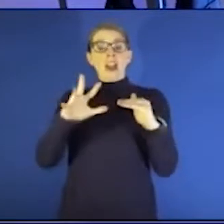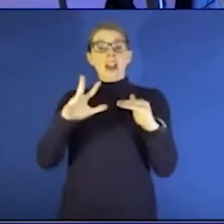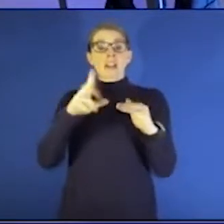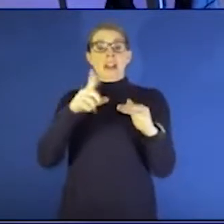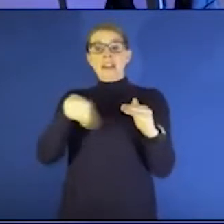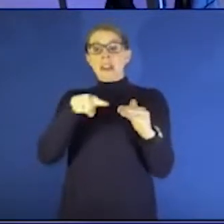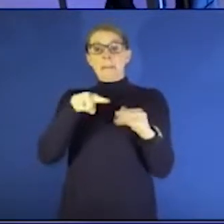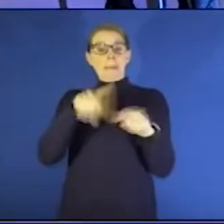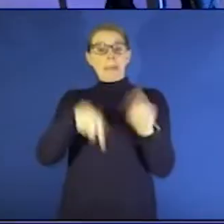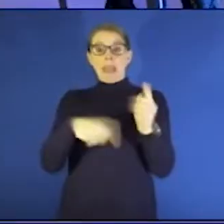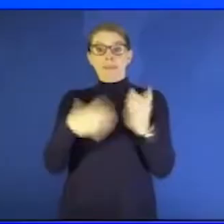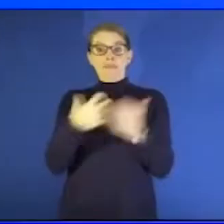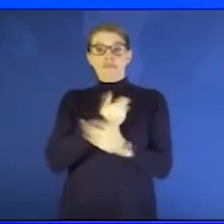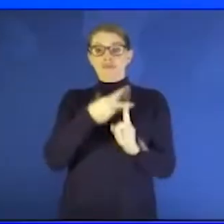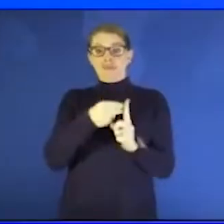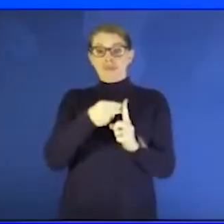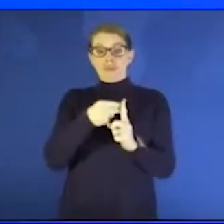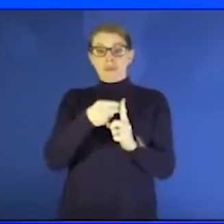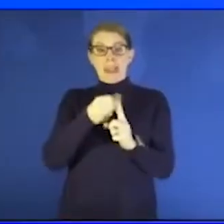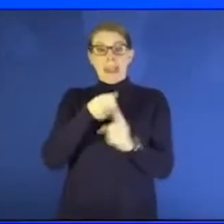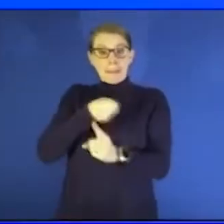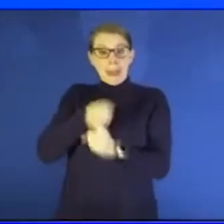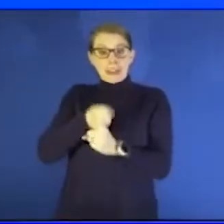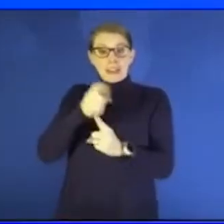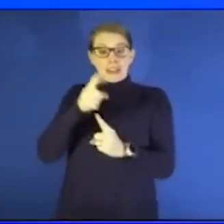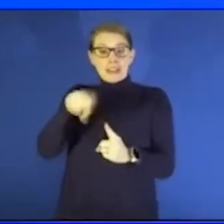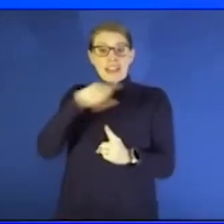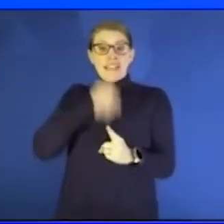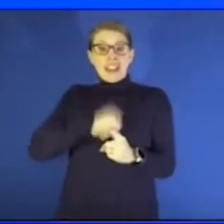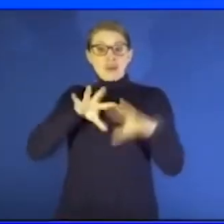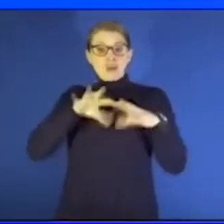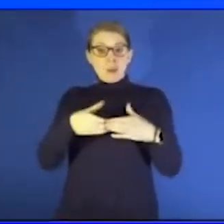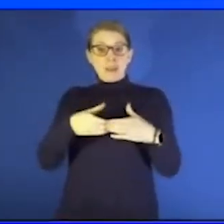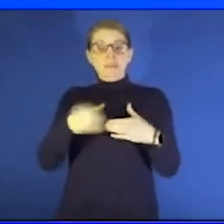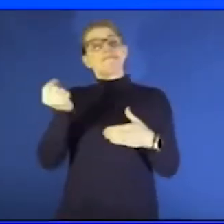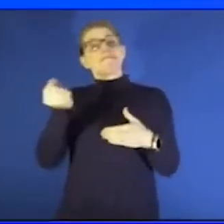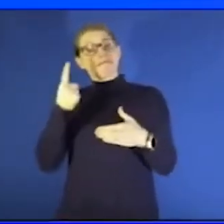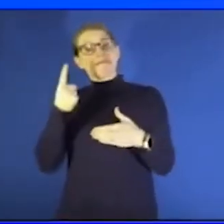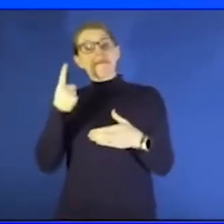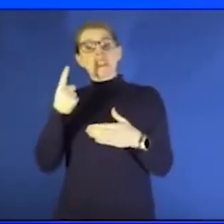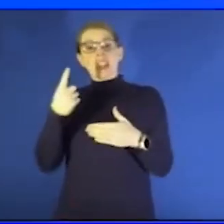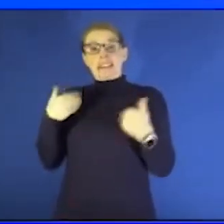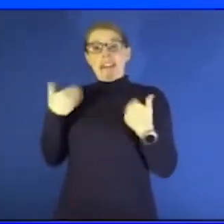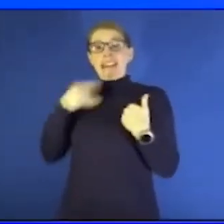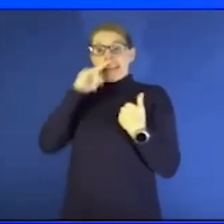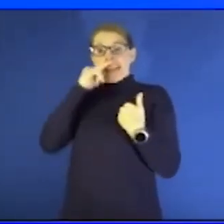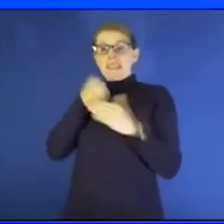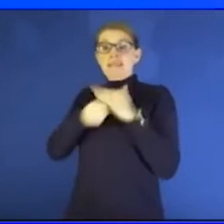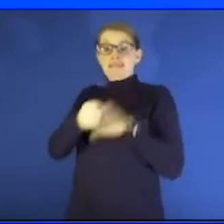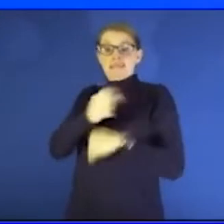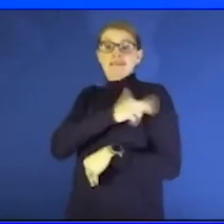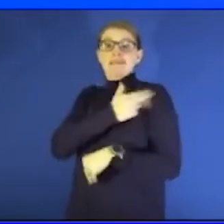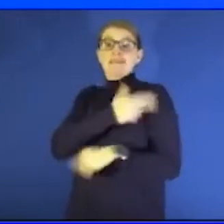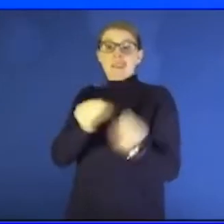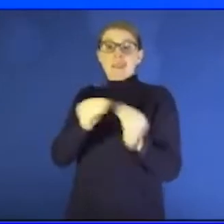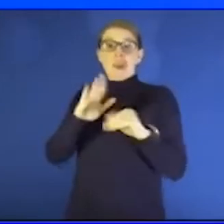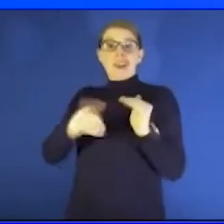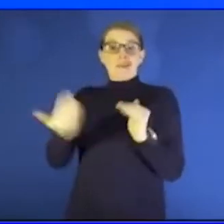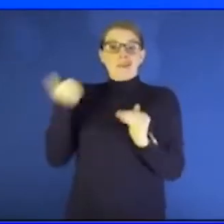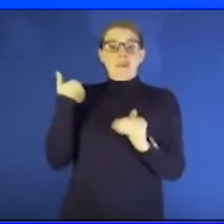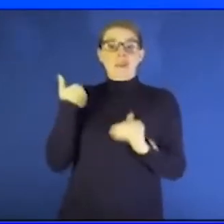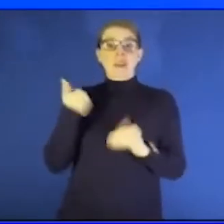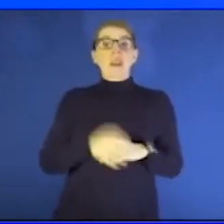yet? Yeah, so we're seeing more hospitalizations in younger kids than we did previously. So previously, most of the kids that were hospitalized